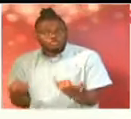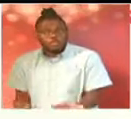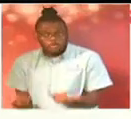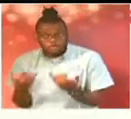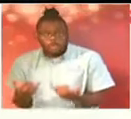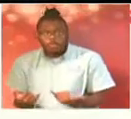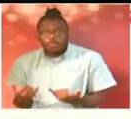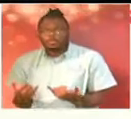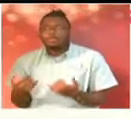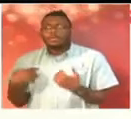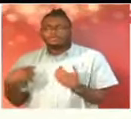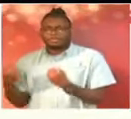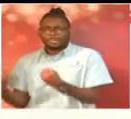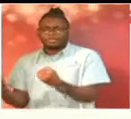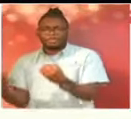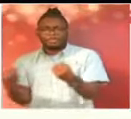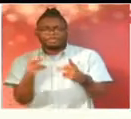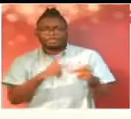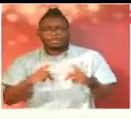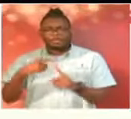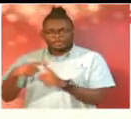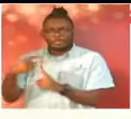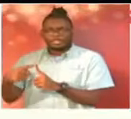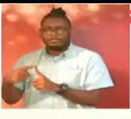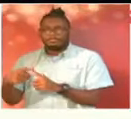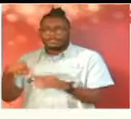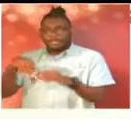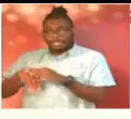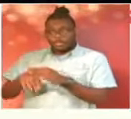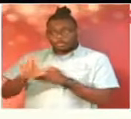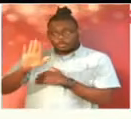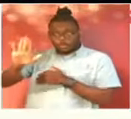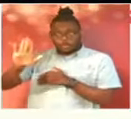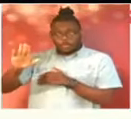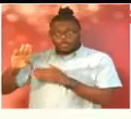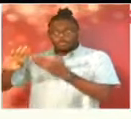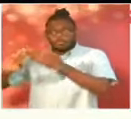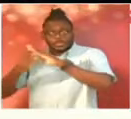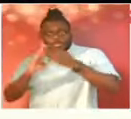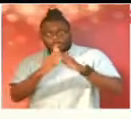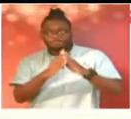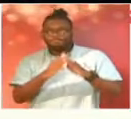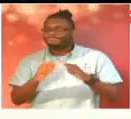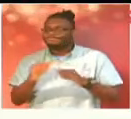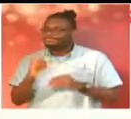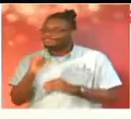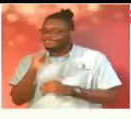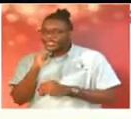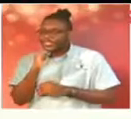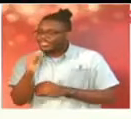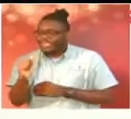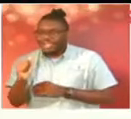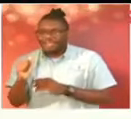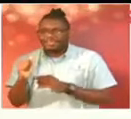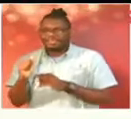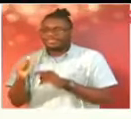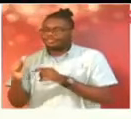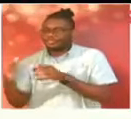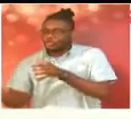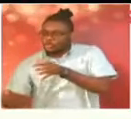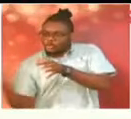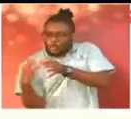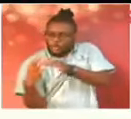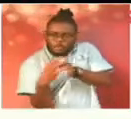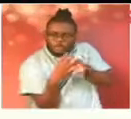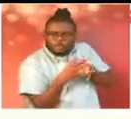number of cases in your community is not necessarily directly related to your risk,